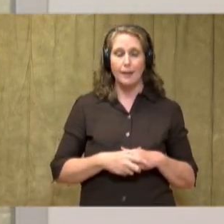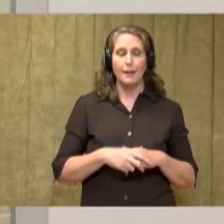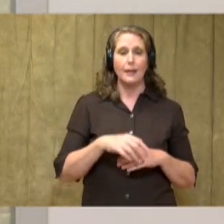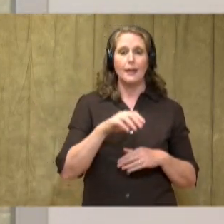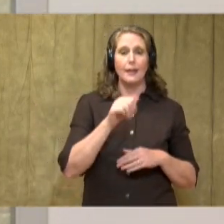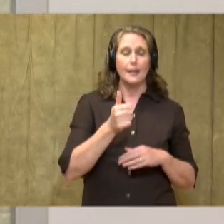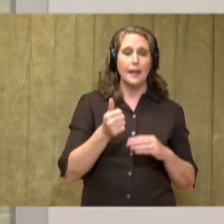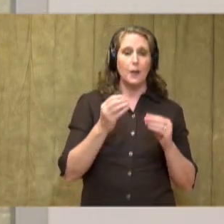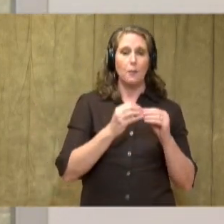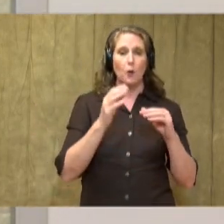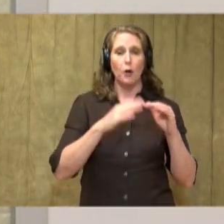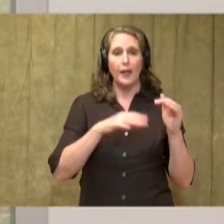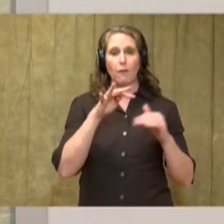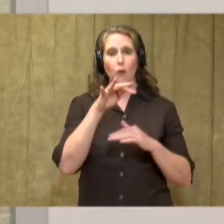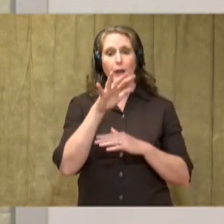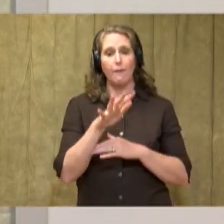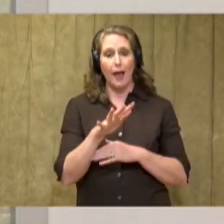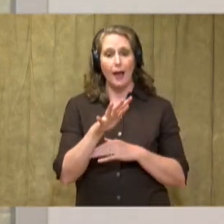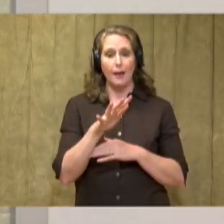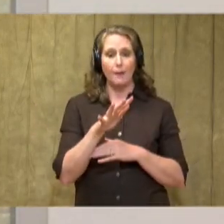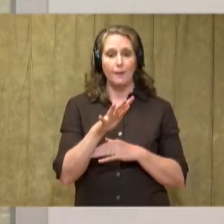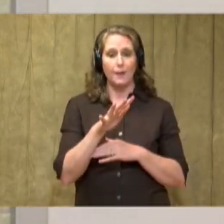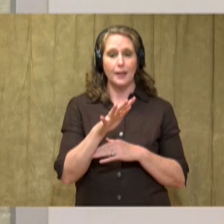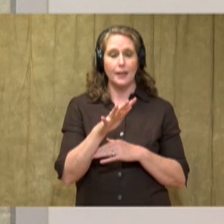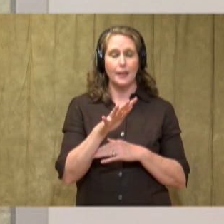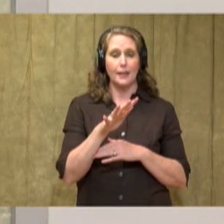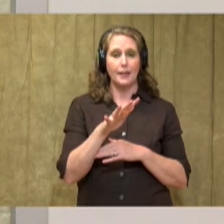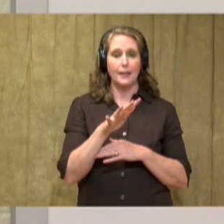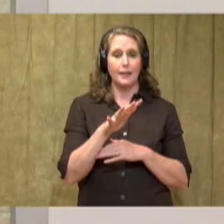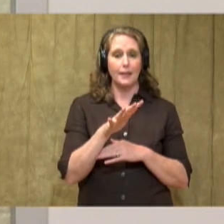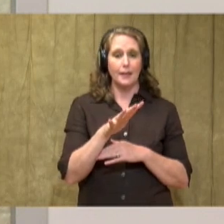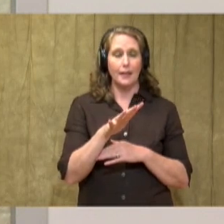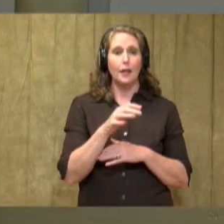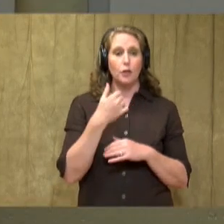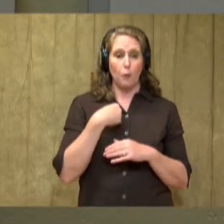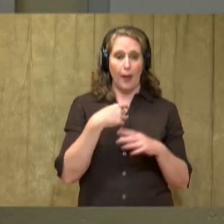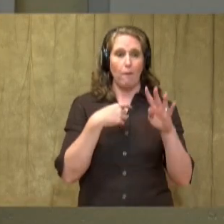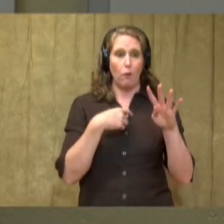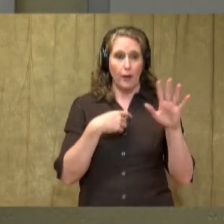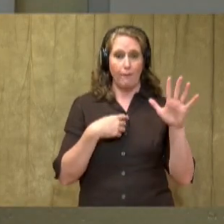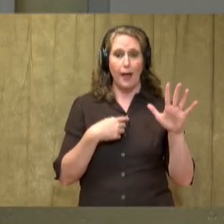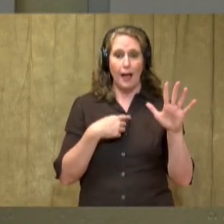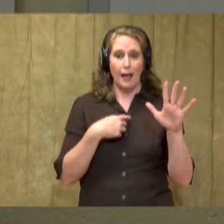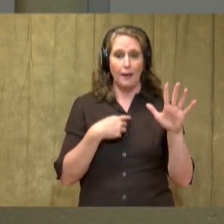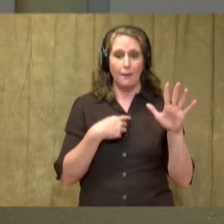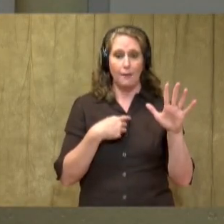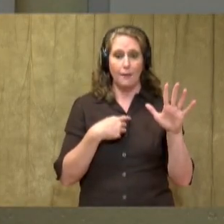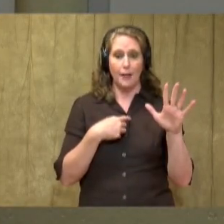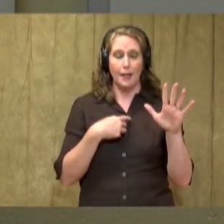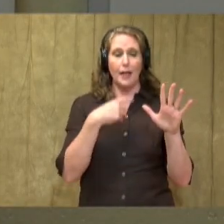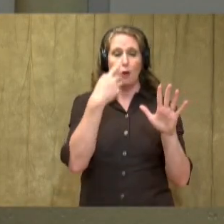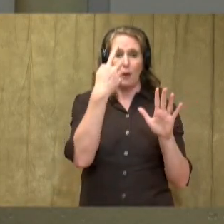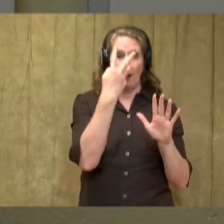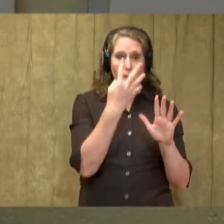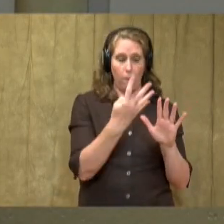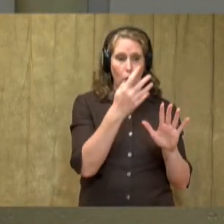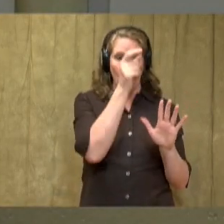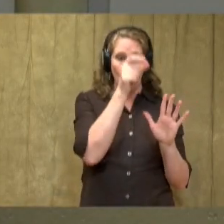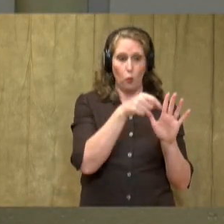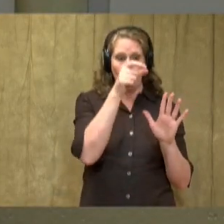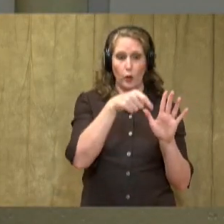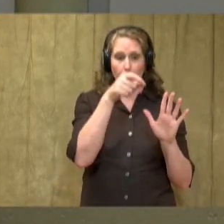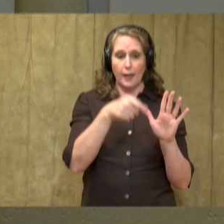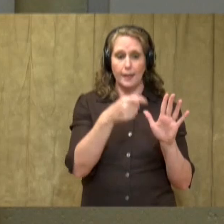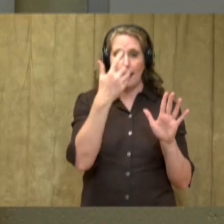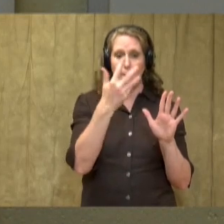more than 45? So we're looking at 45. They gave us the 4 rods and the